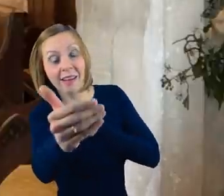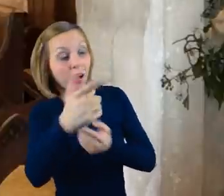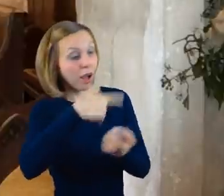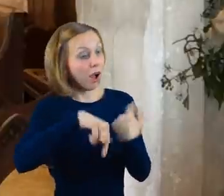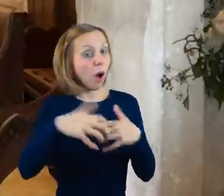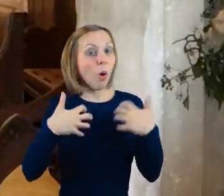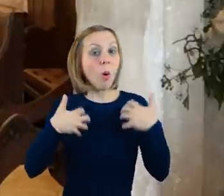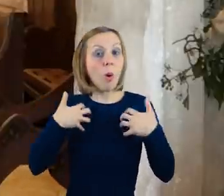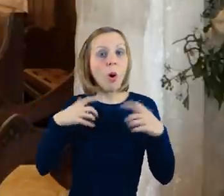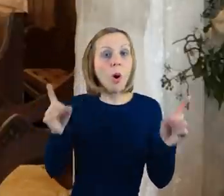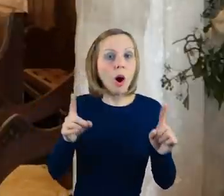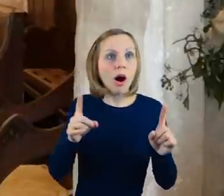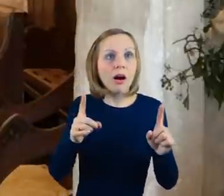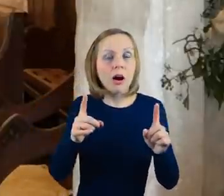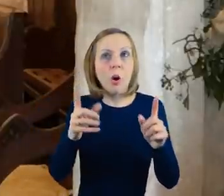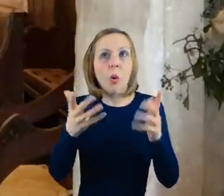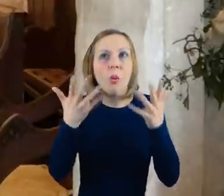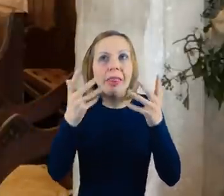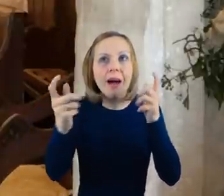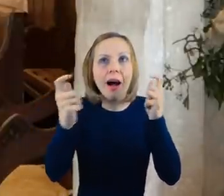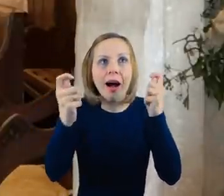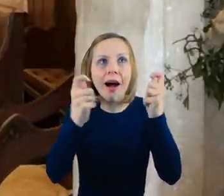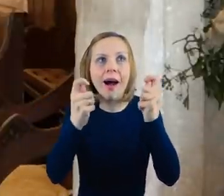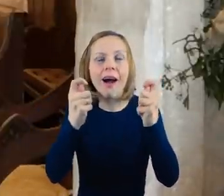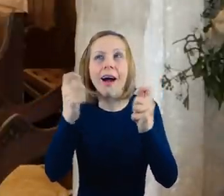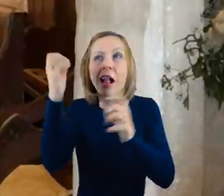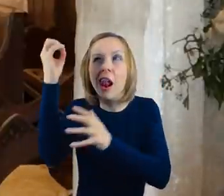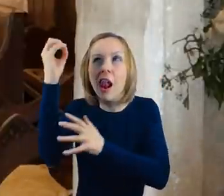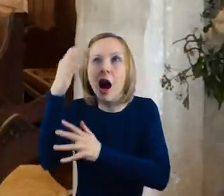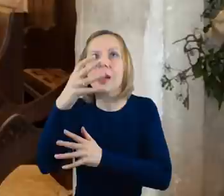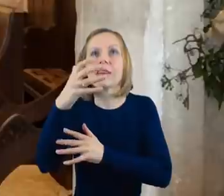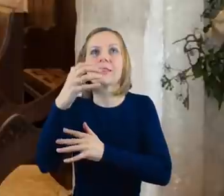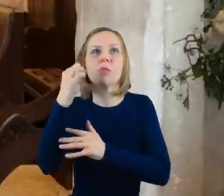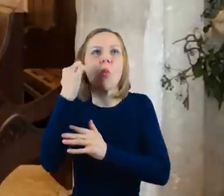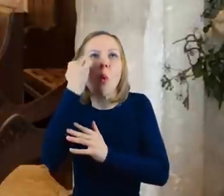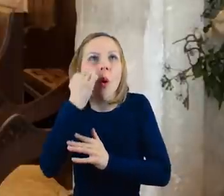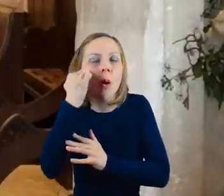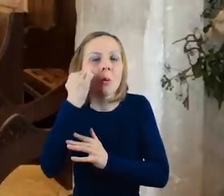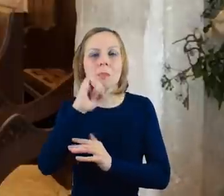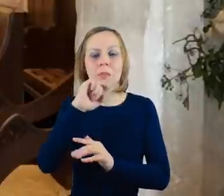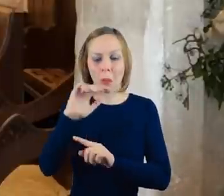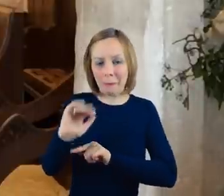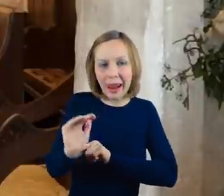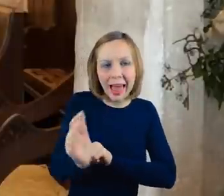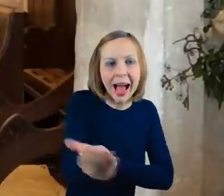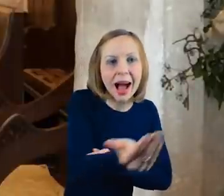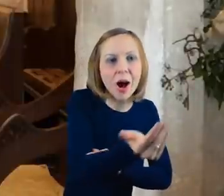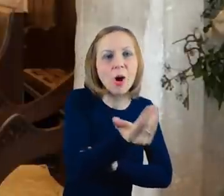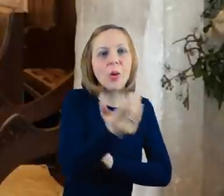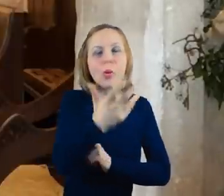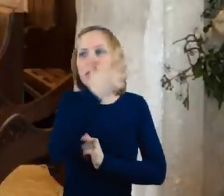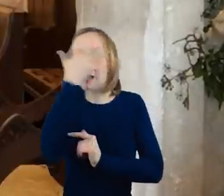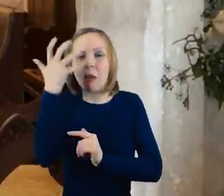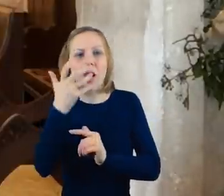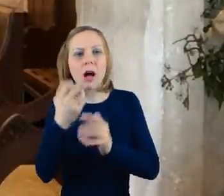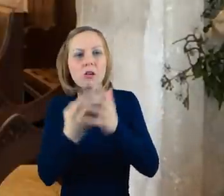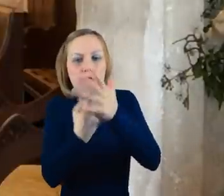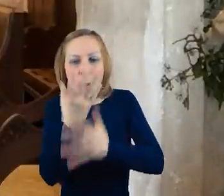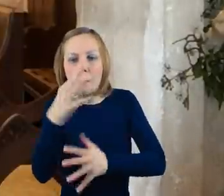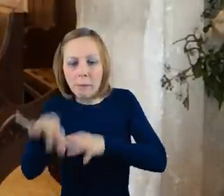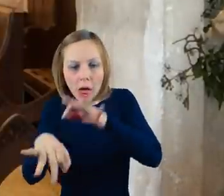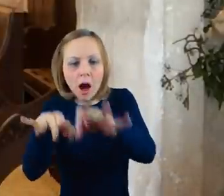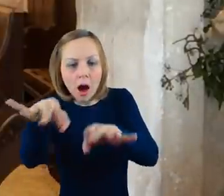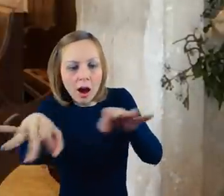days getting longer and warmer, to the ploughing of the land and the sowing of summer crops. We look forward to